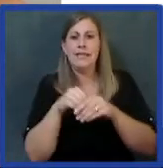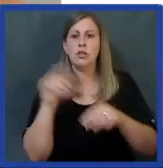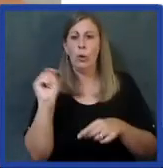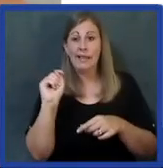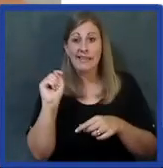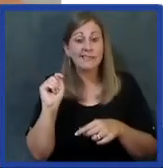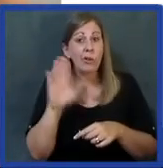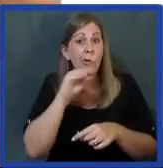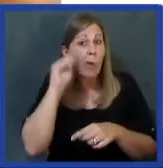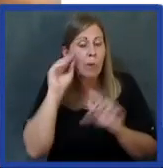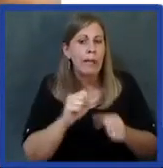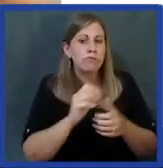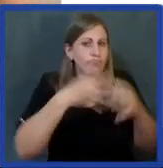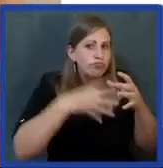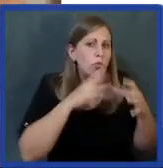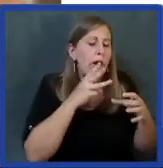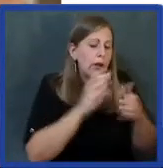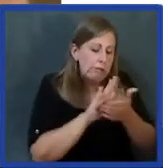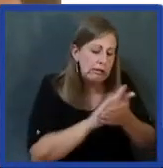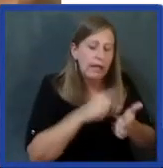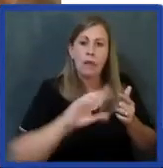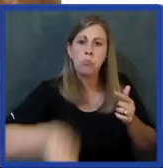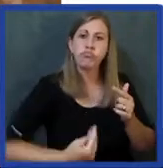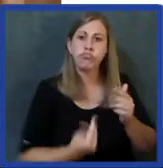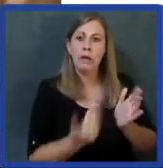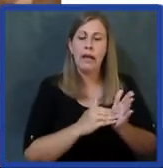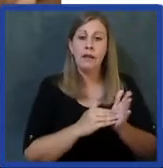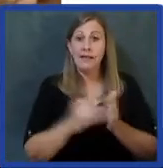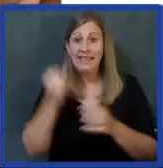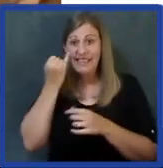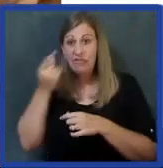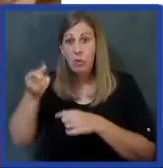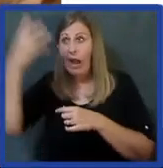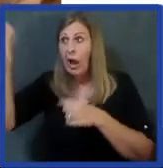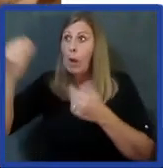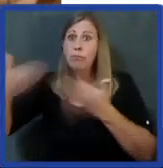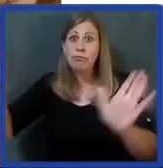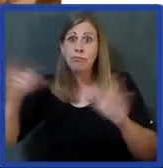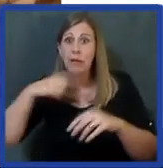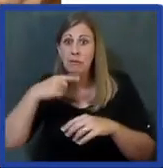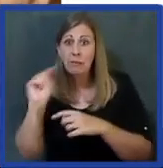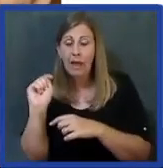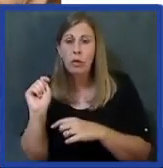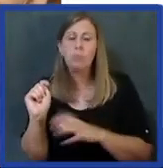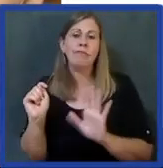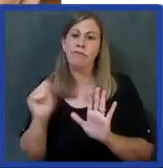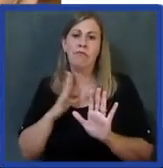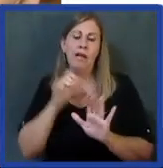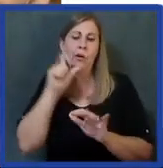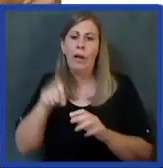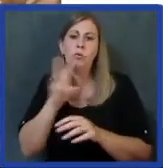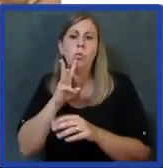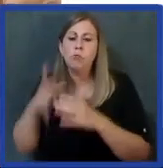you're in a public bathroom, dump it in the toilet. It's okay if you don't have access to a sink, that's fine. It's your own bodily